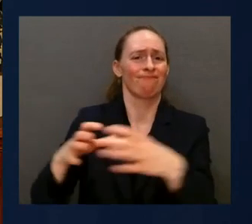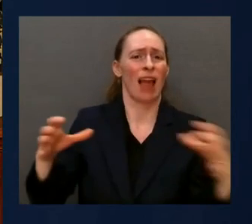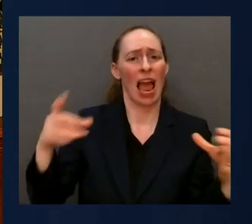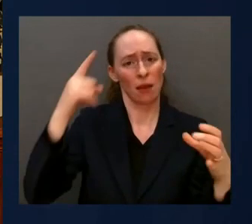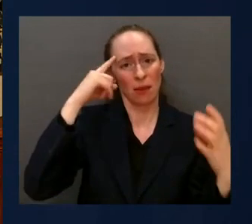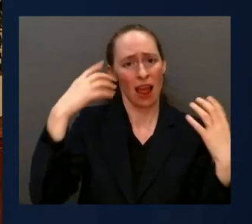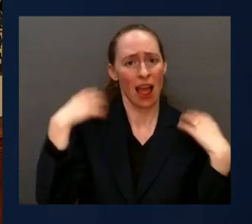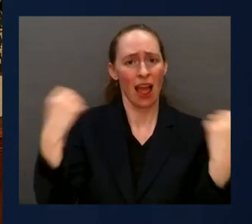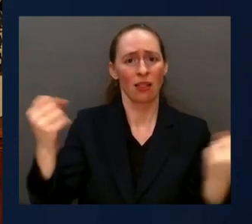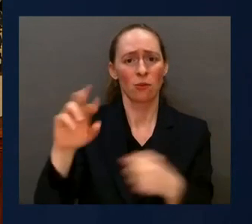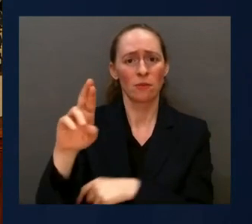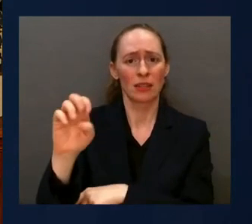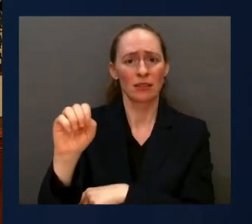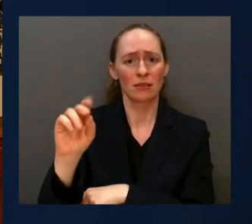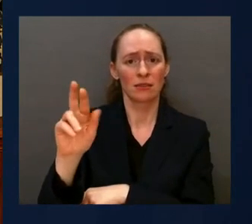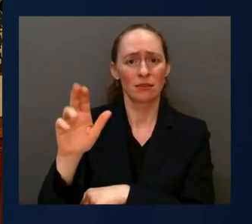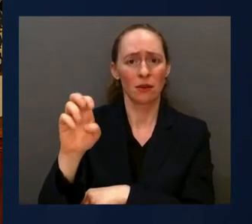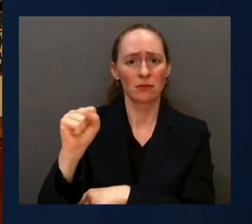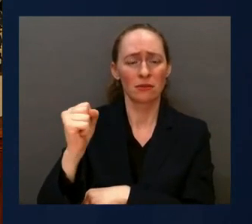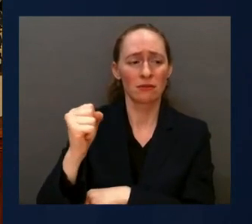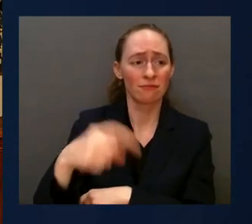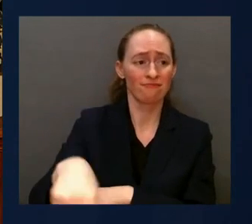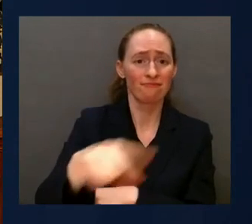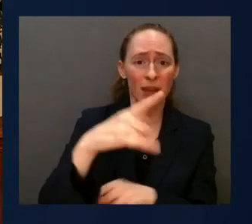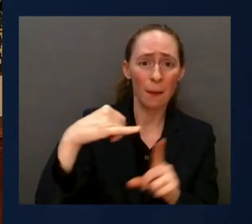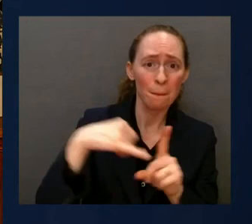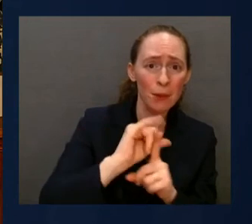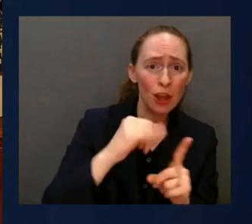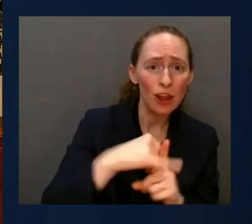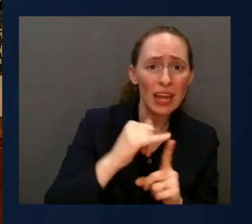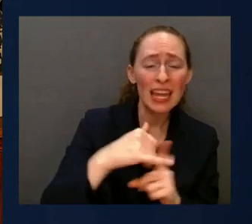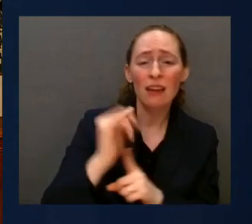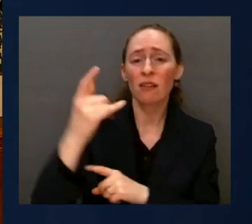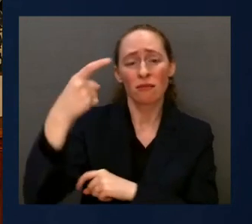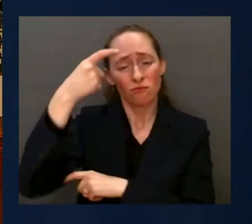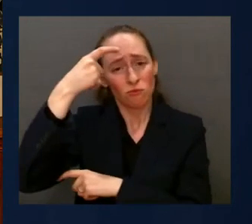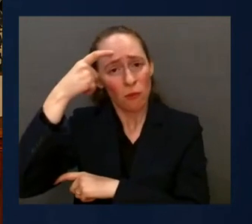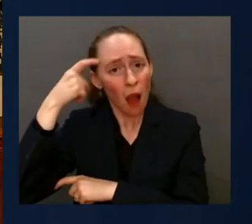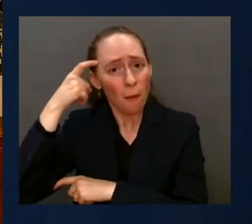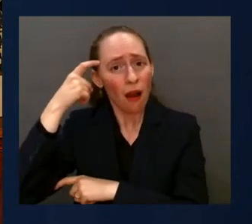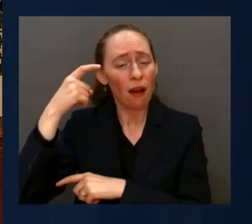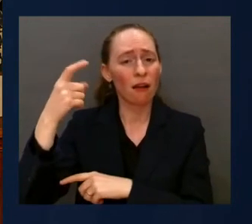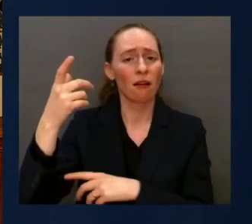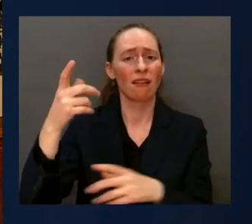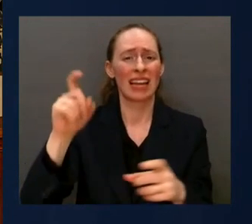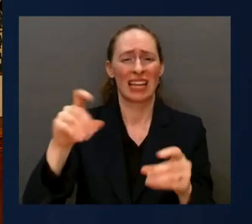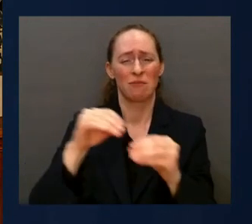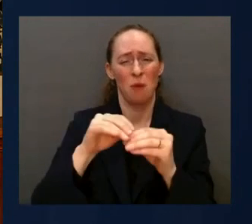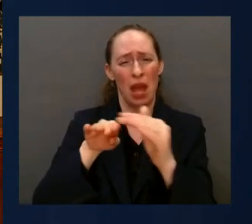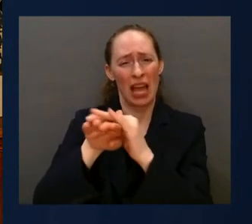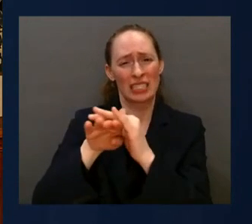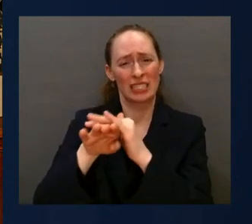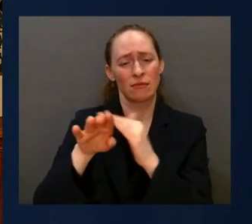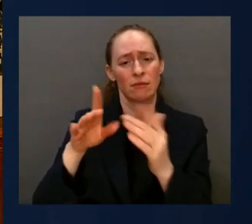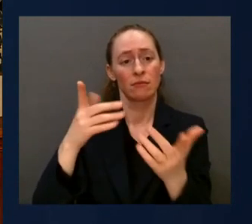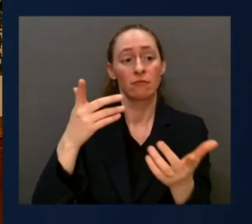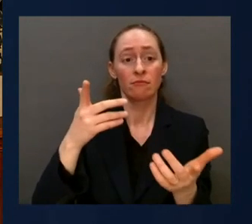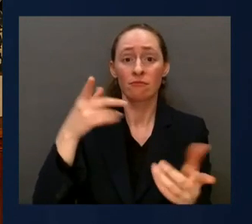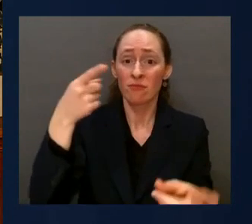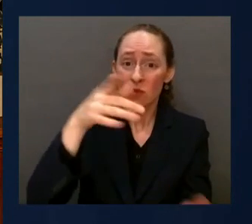violence, trauma, we owe them greater access to mental health care at their schools. We must finally hold social media